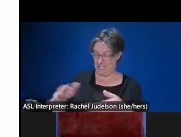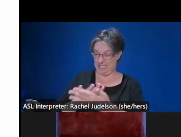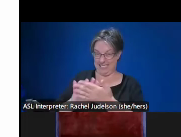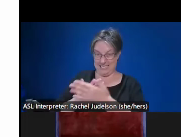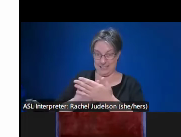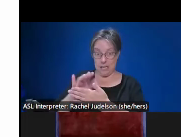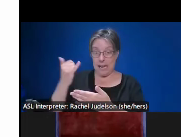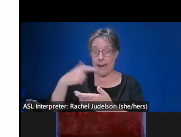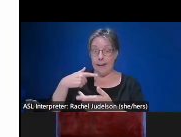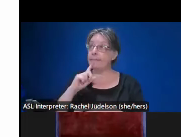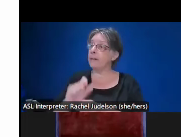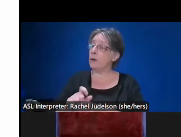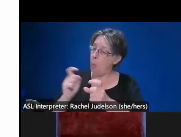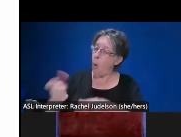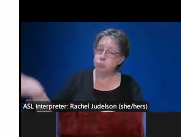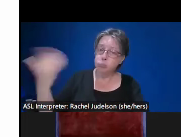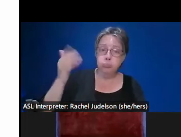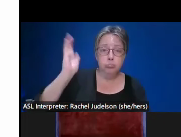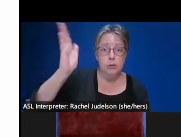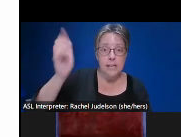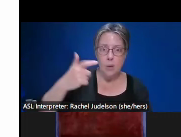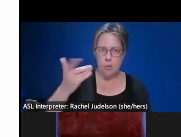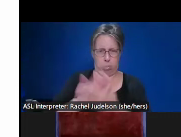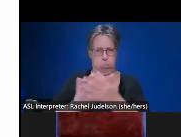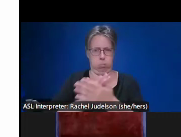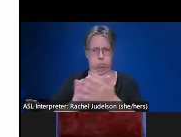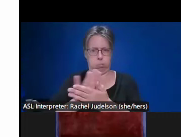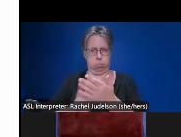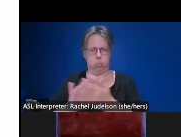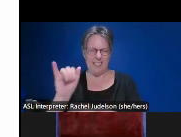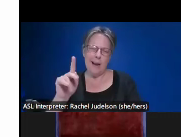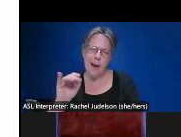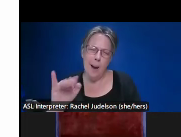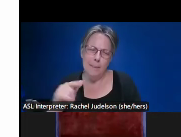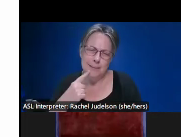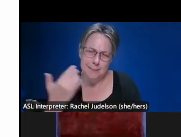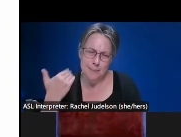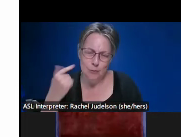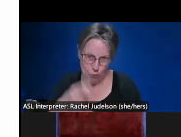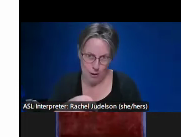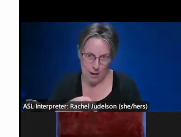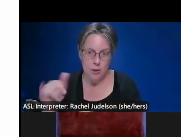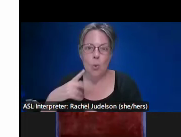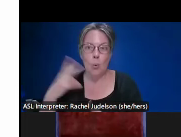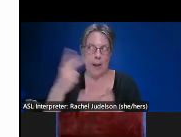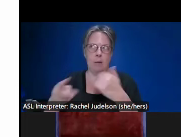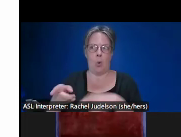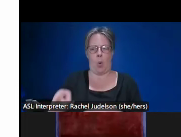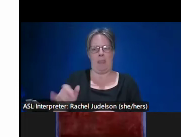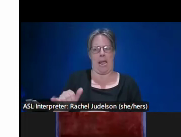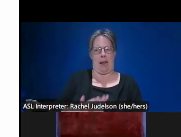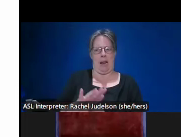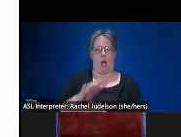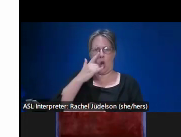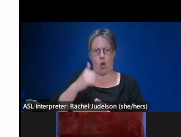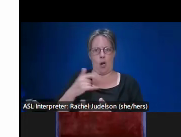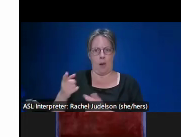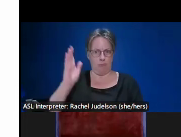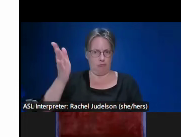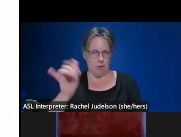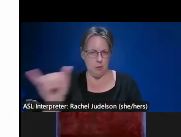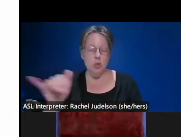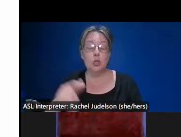about the same, right? What Kamal said early on in the presentation today. So it's, you have to kind of keep both of those things in mind.